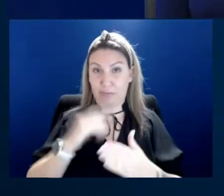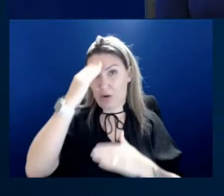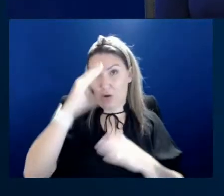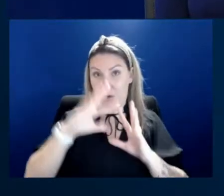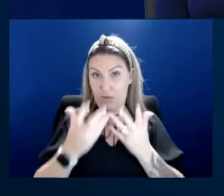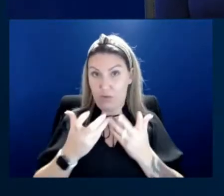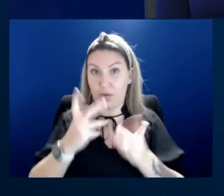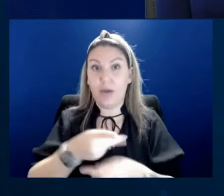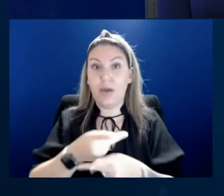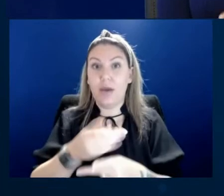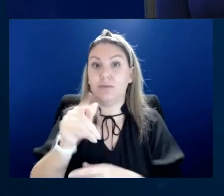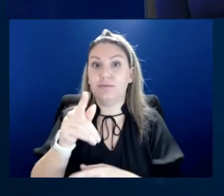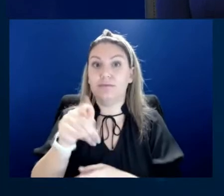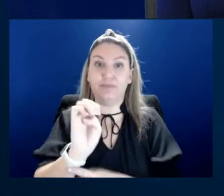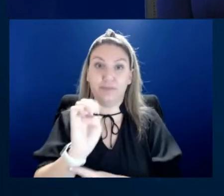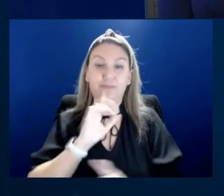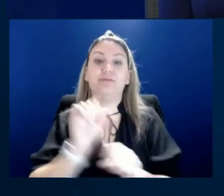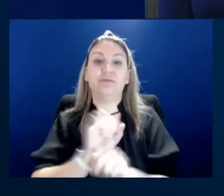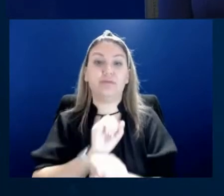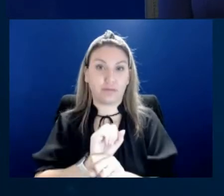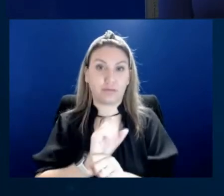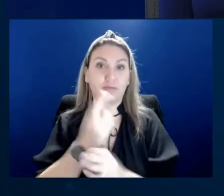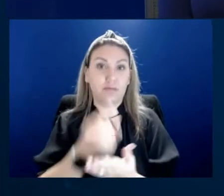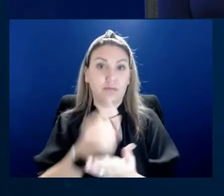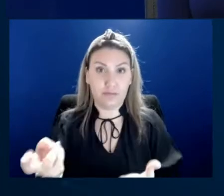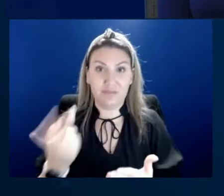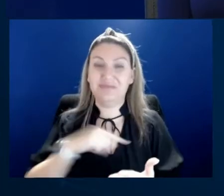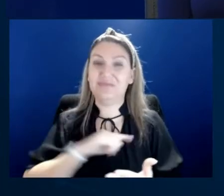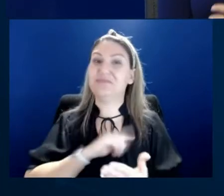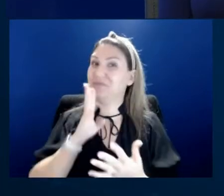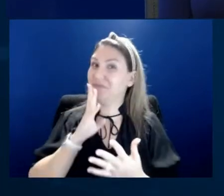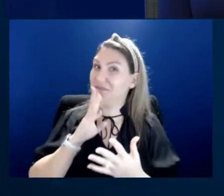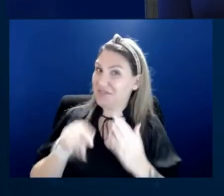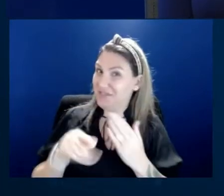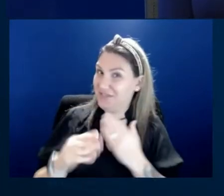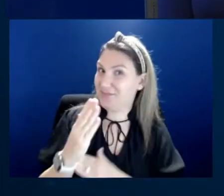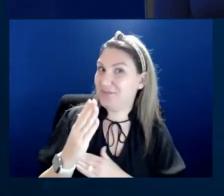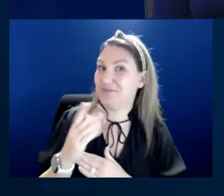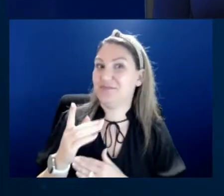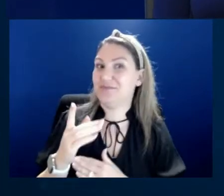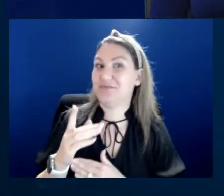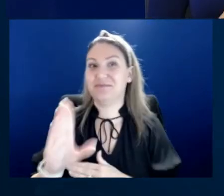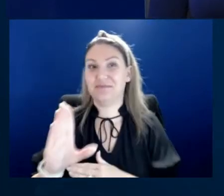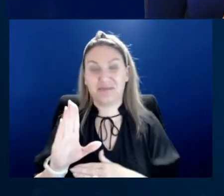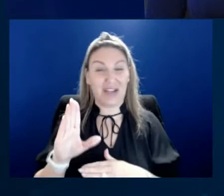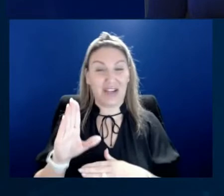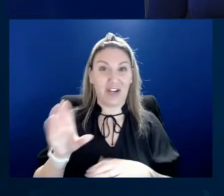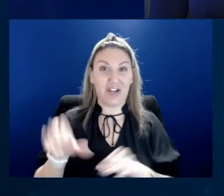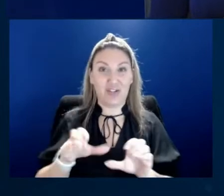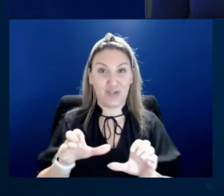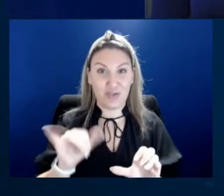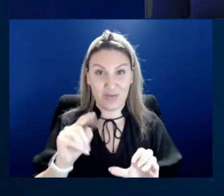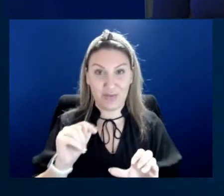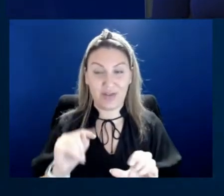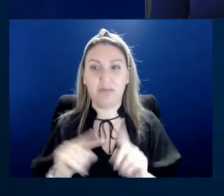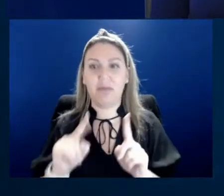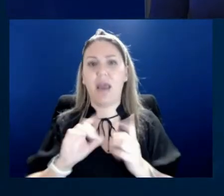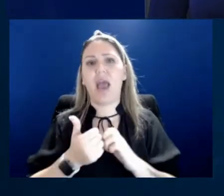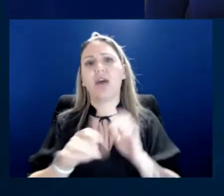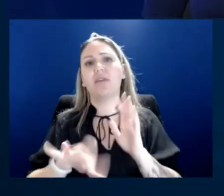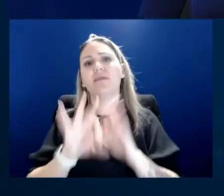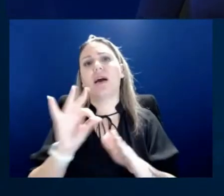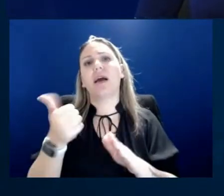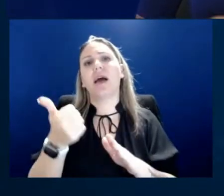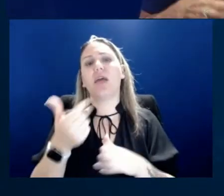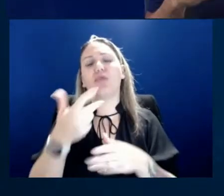is a trusted source because we talked to them this morning. They're boots on the ground. They're doing it. But how do you find other trusted